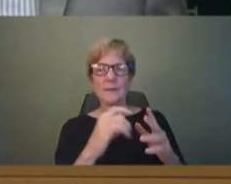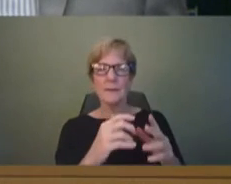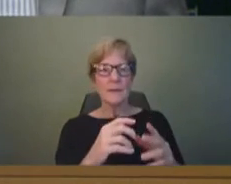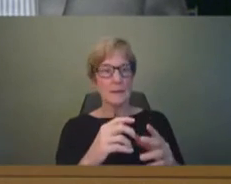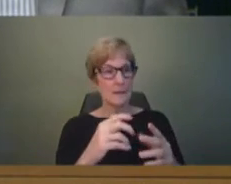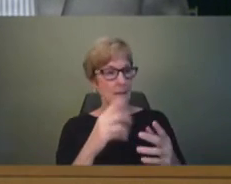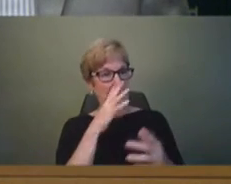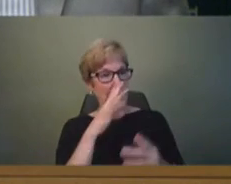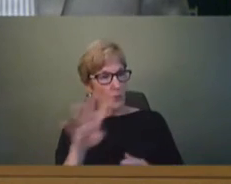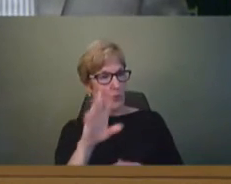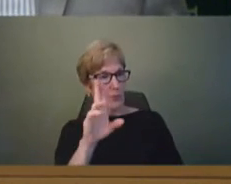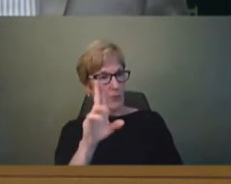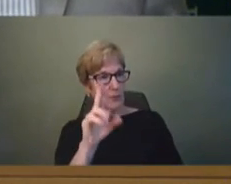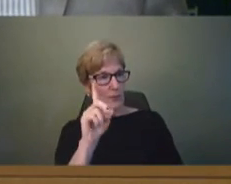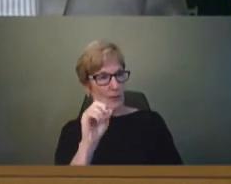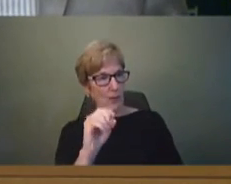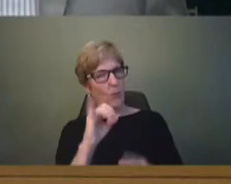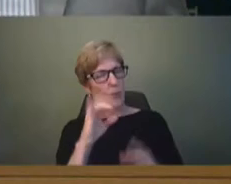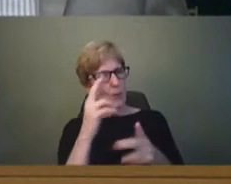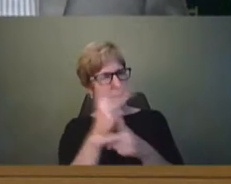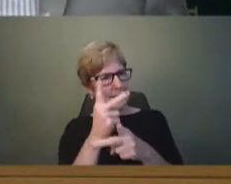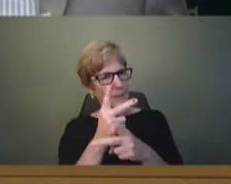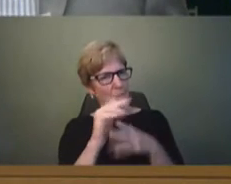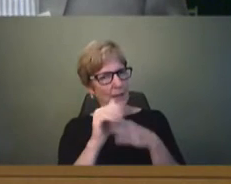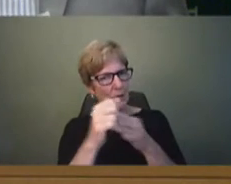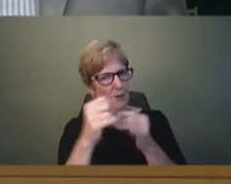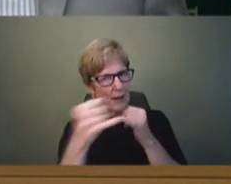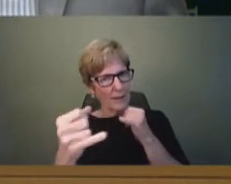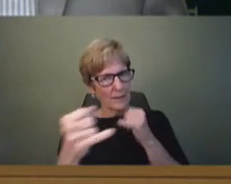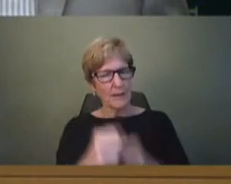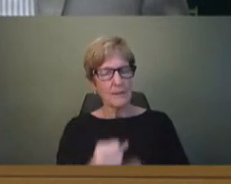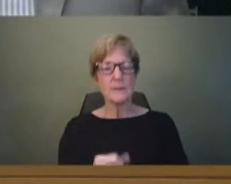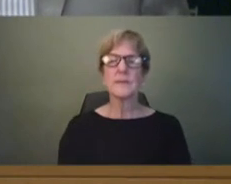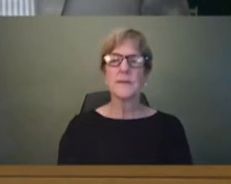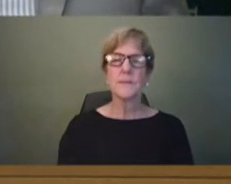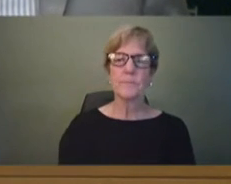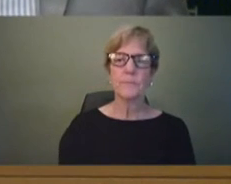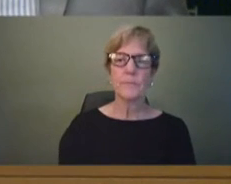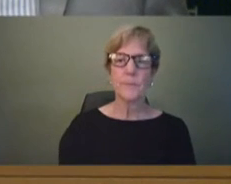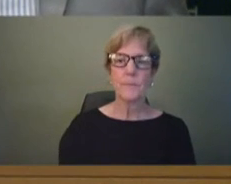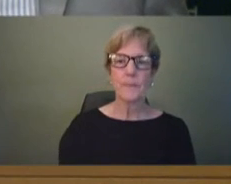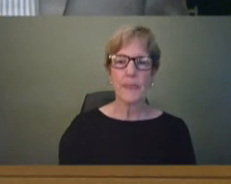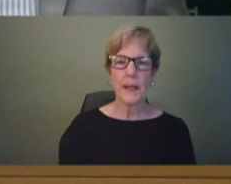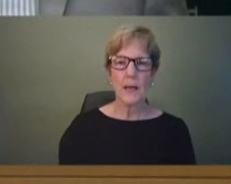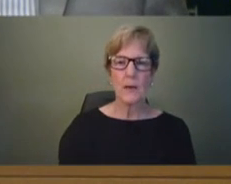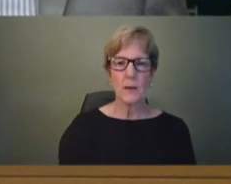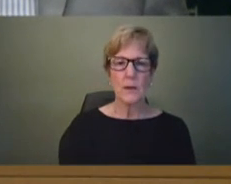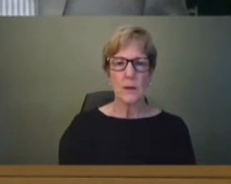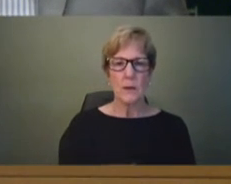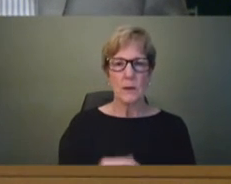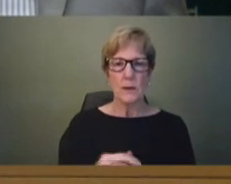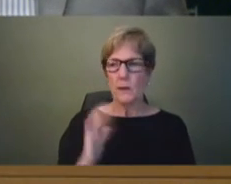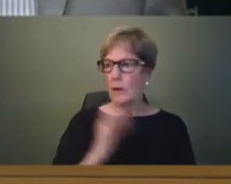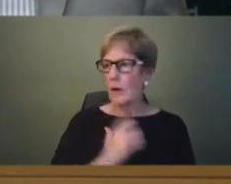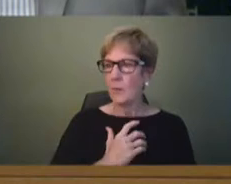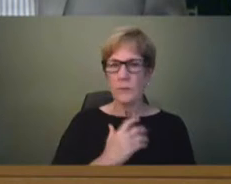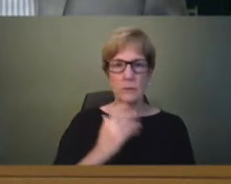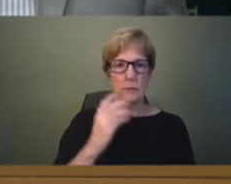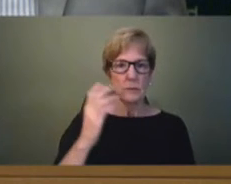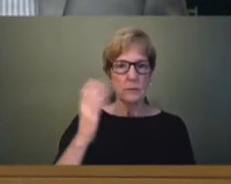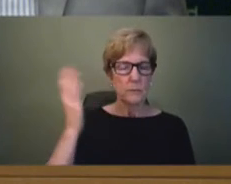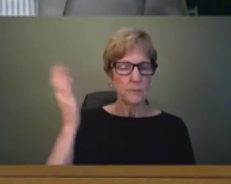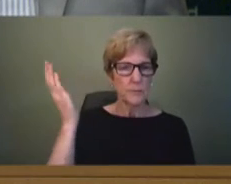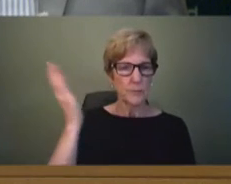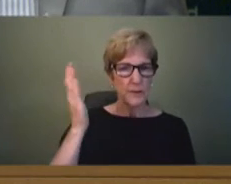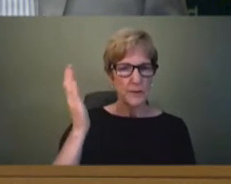to you know stay within the god rails that are that are spelled out in that so um we able to get our presentation